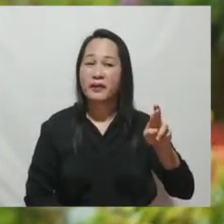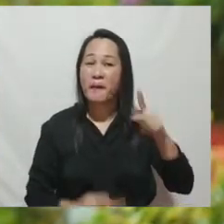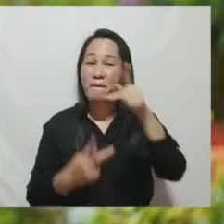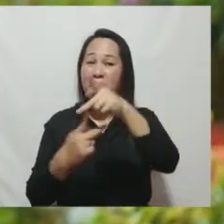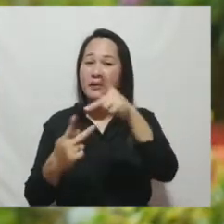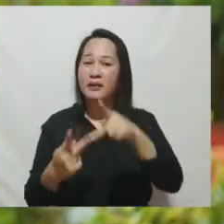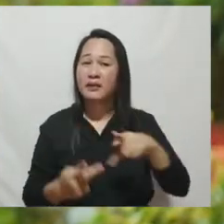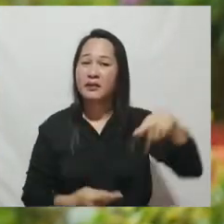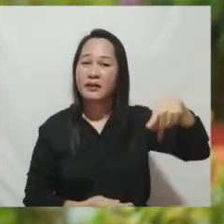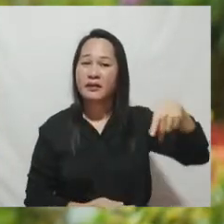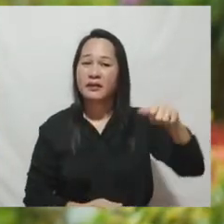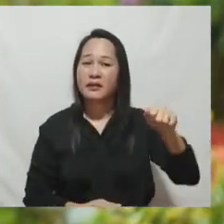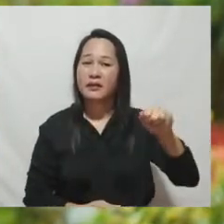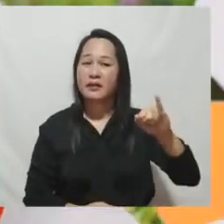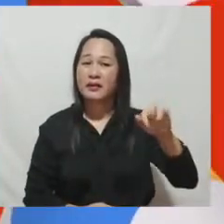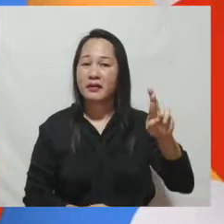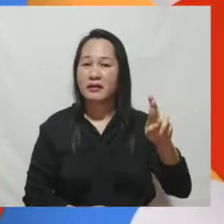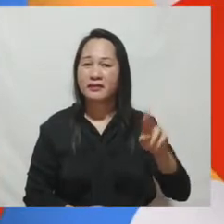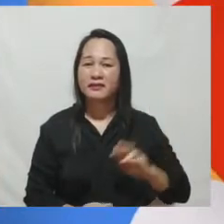A I R.